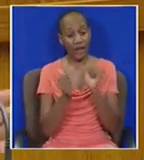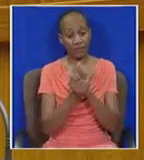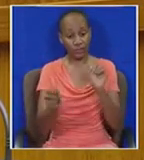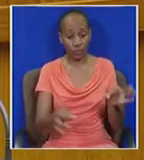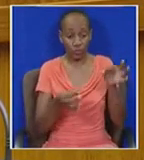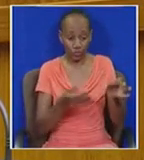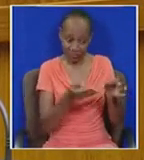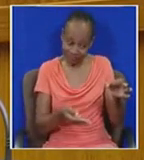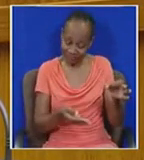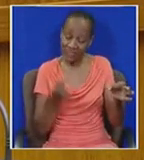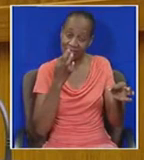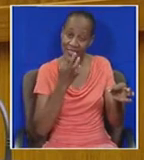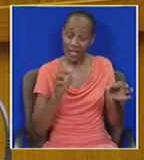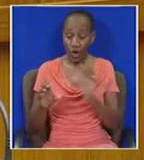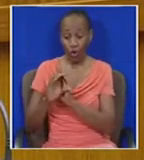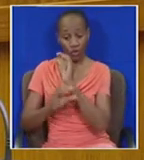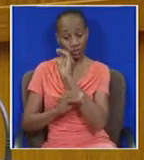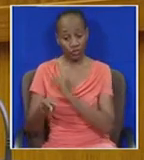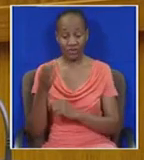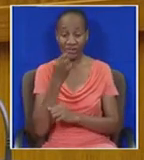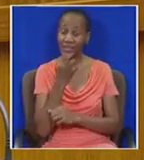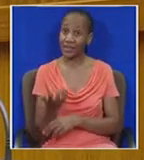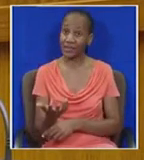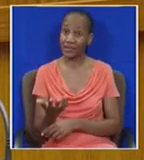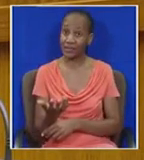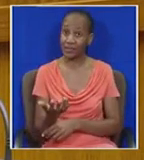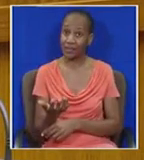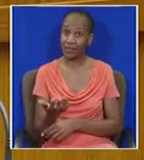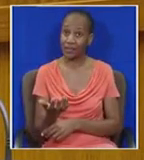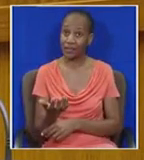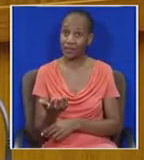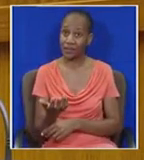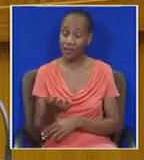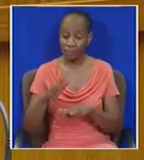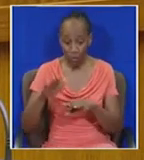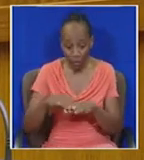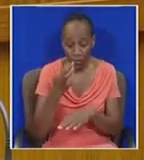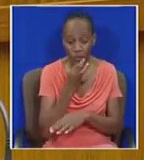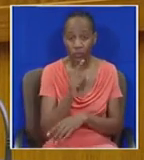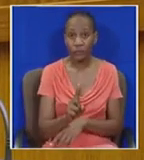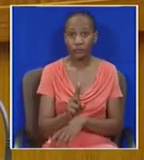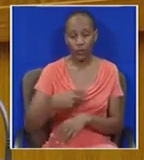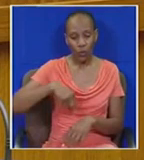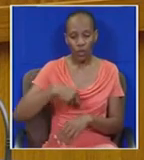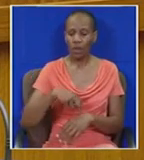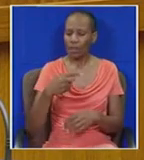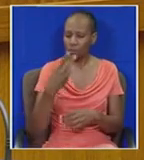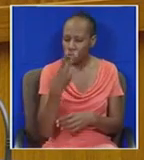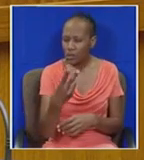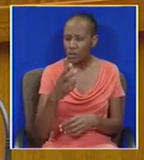this preamble of our Constitution that we are quoting from also goes on to say, we believe that